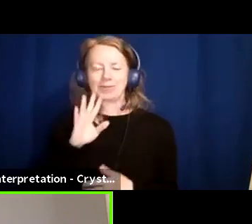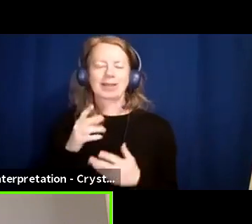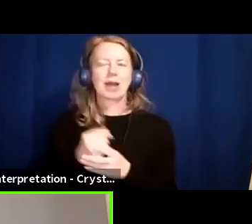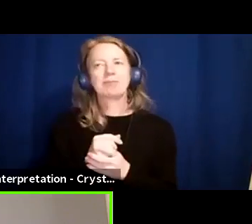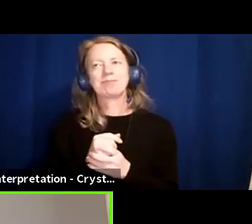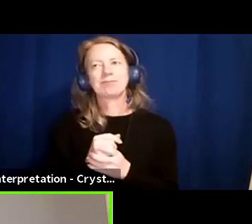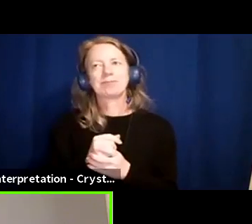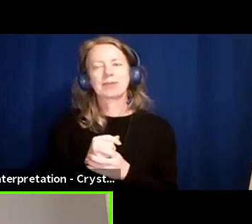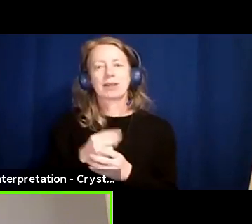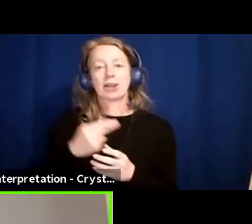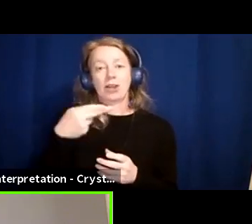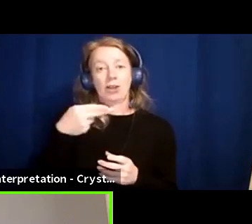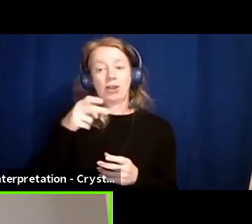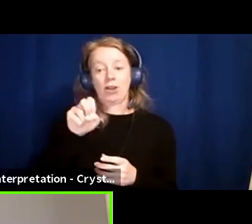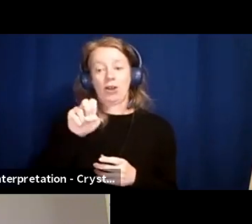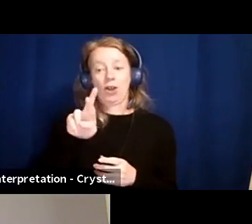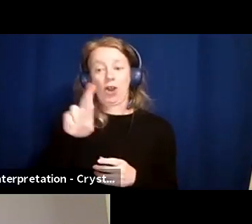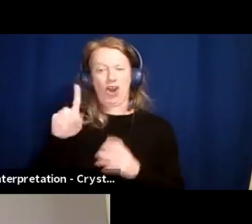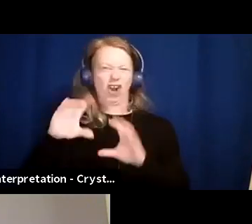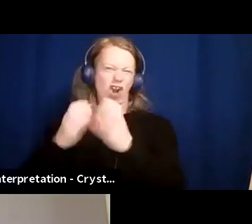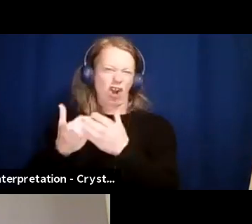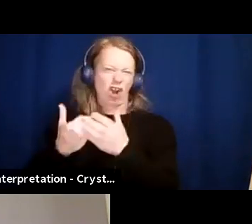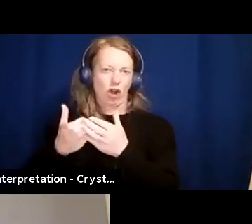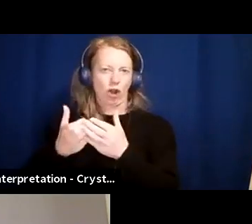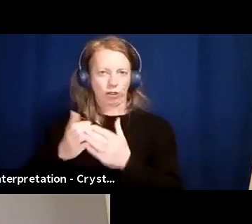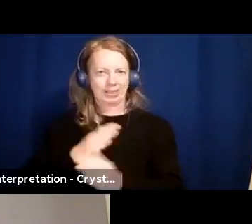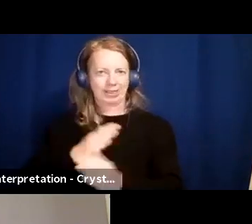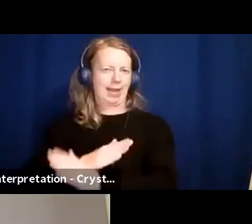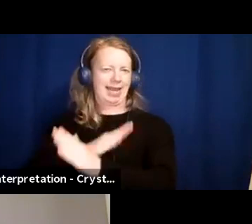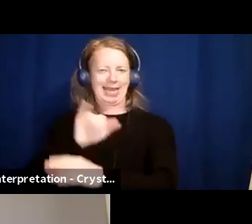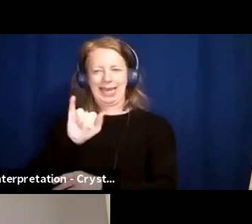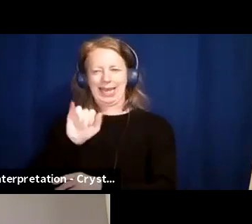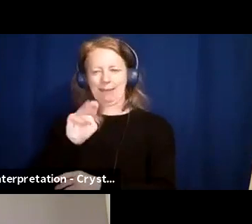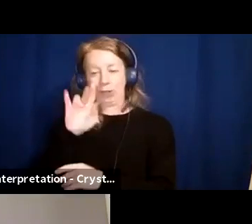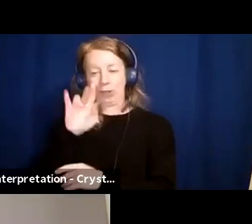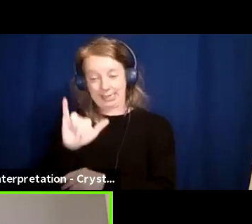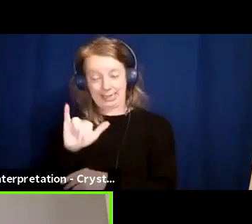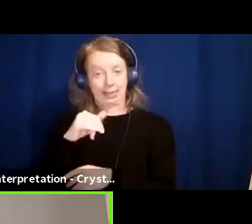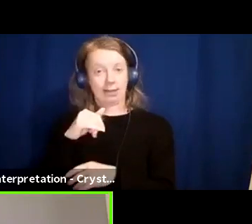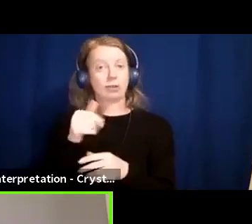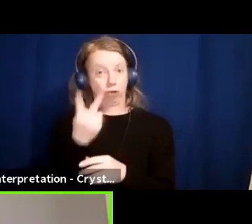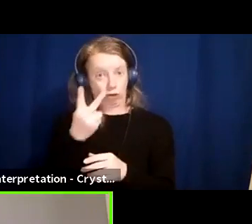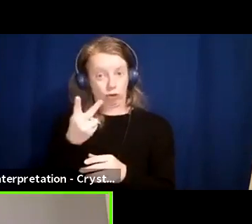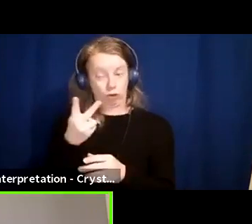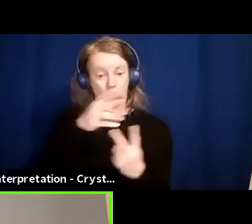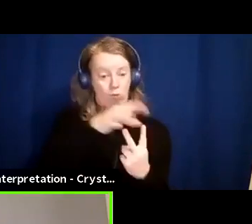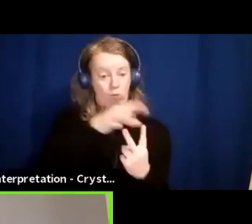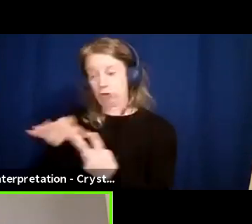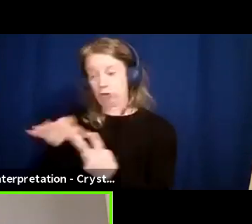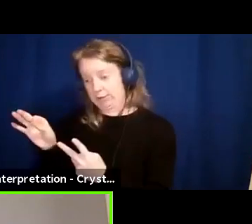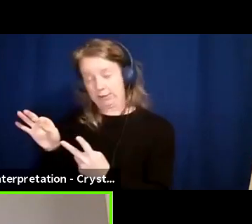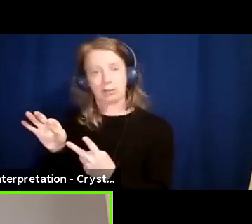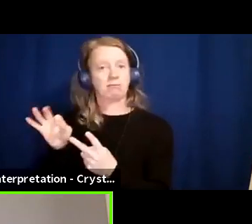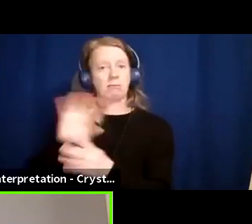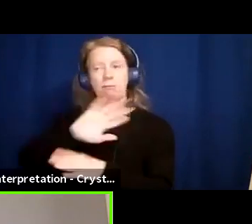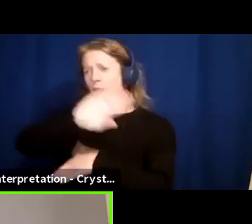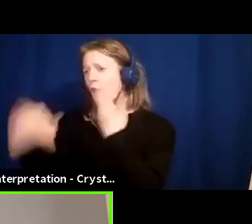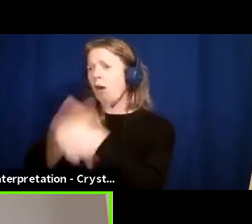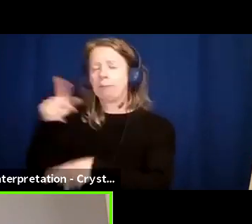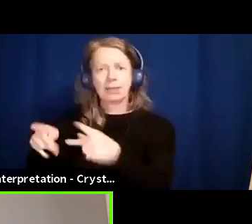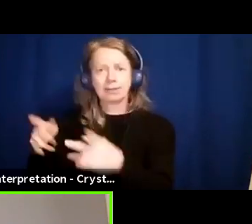get herd immunity, right? Like either everybody catches the virus and we build our natural